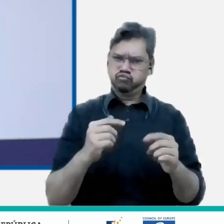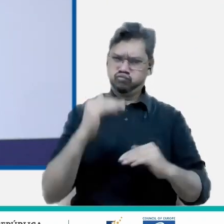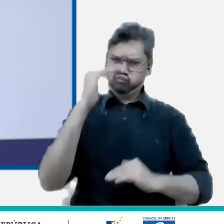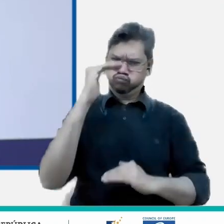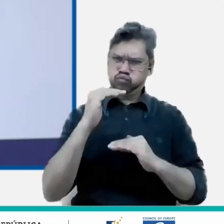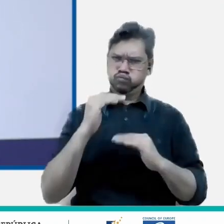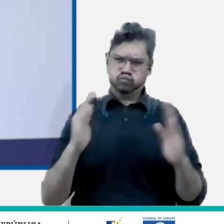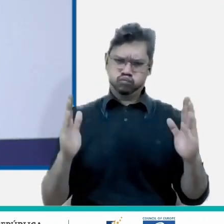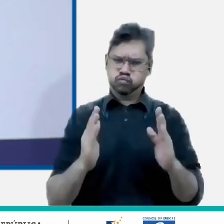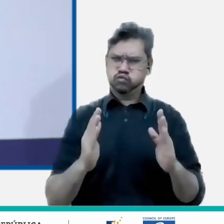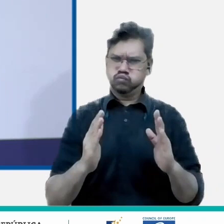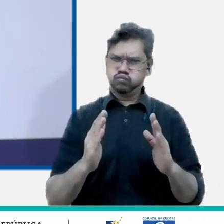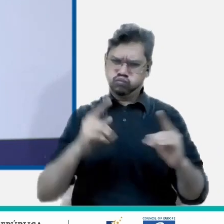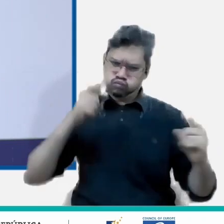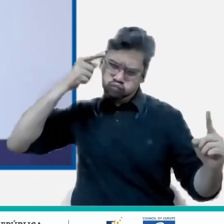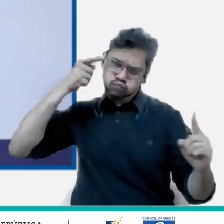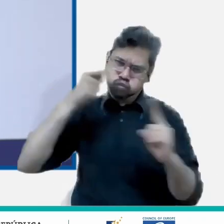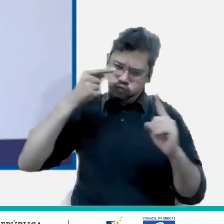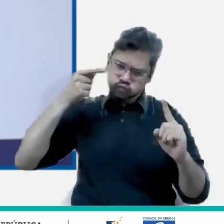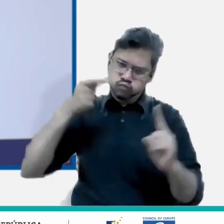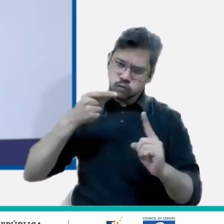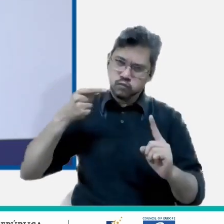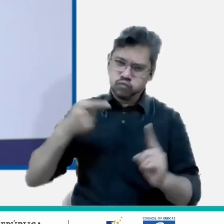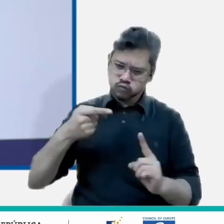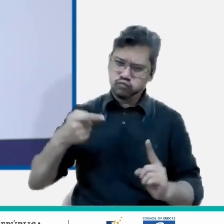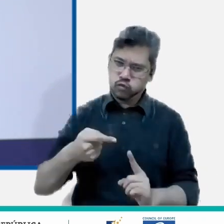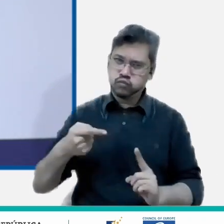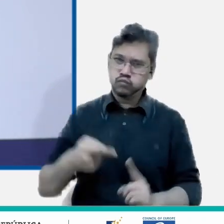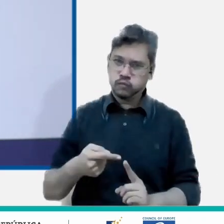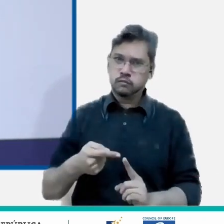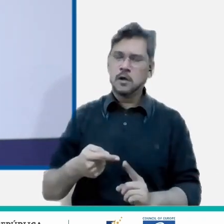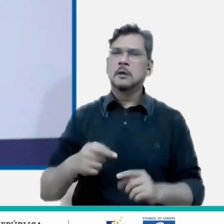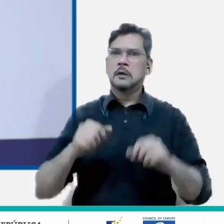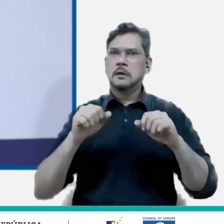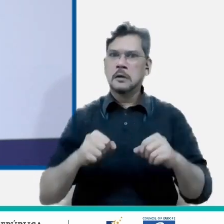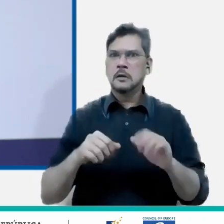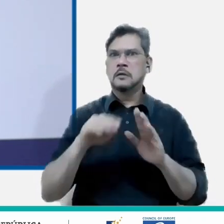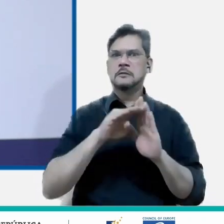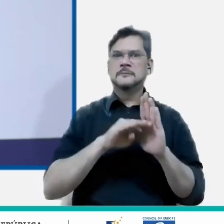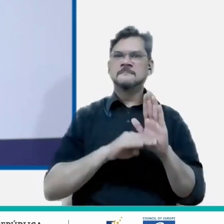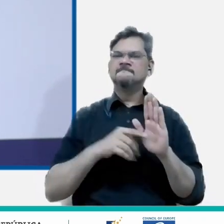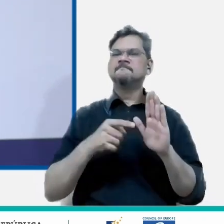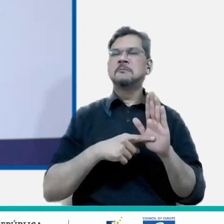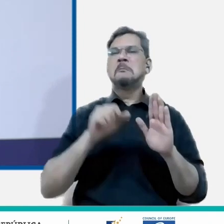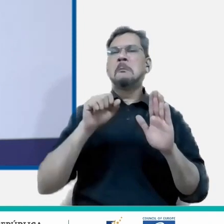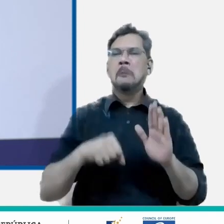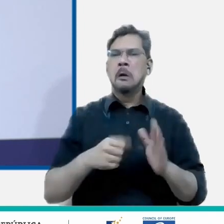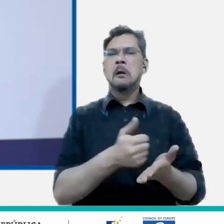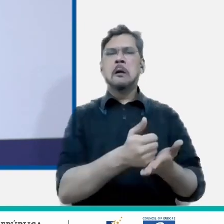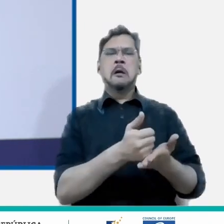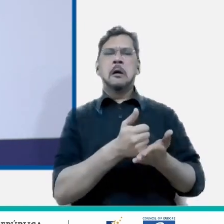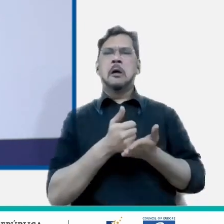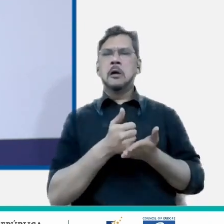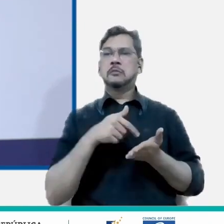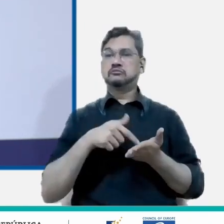find it systematized in a way that it can be a very good tool for the national